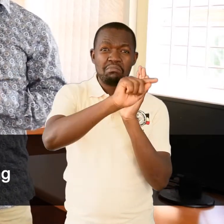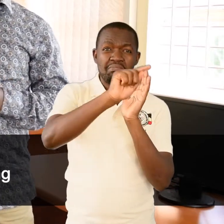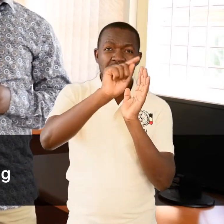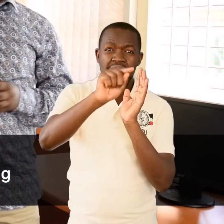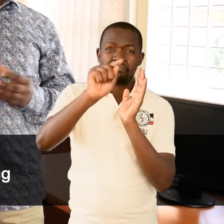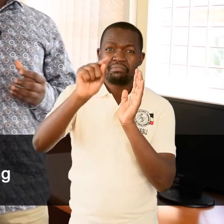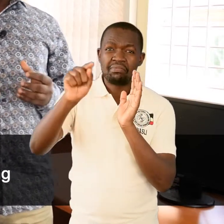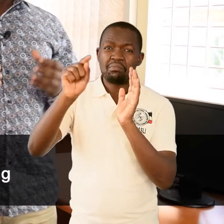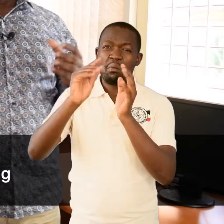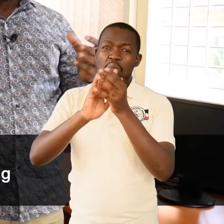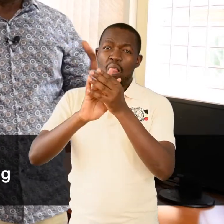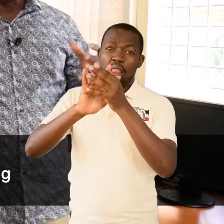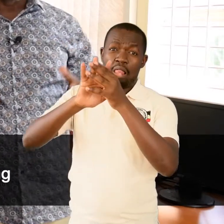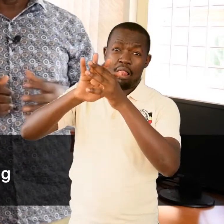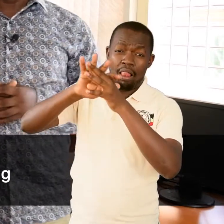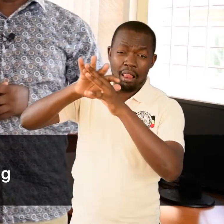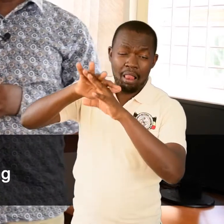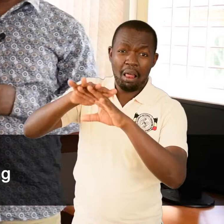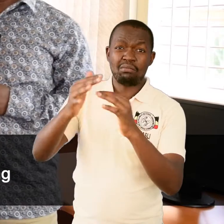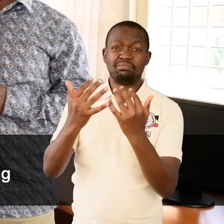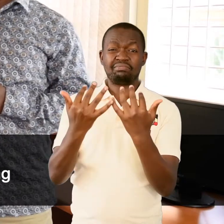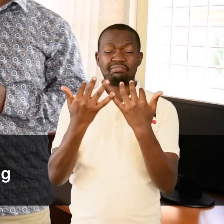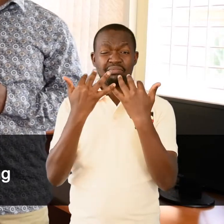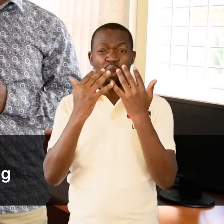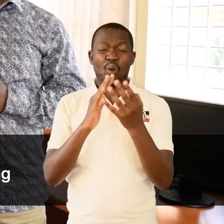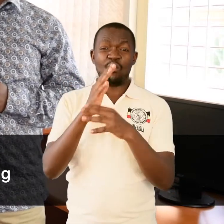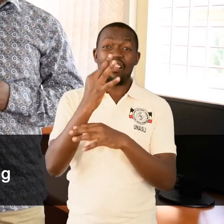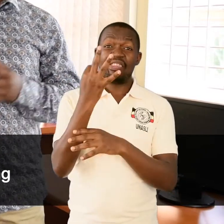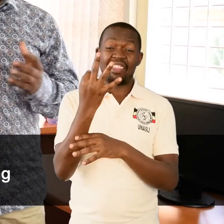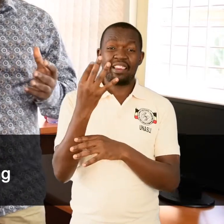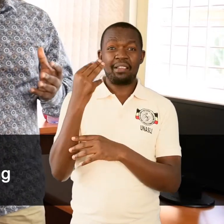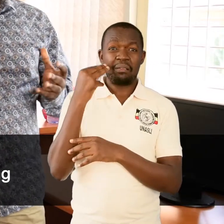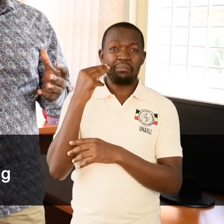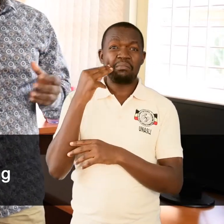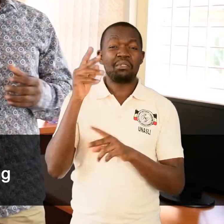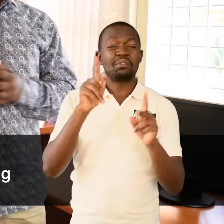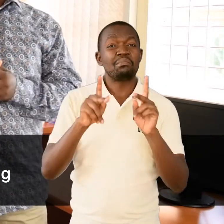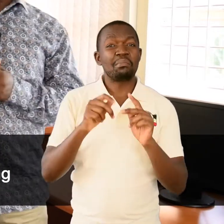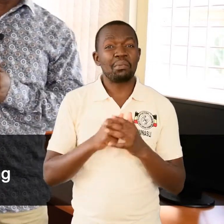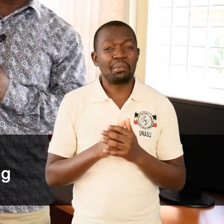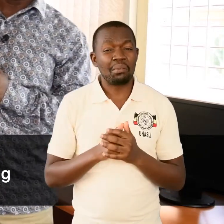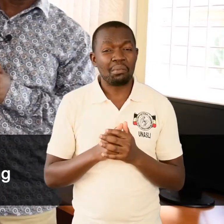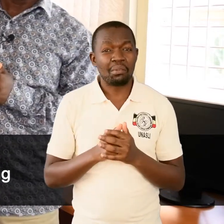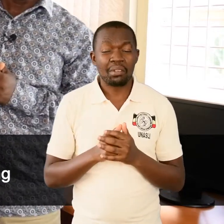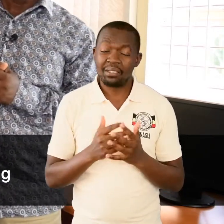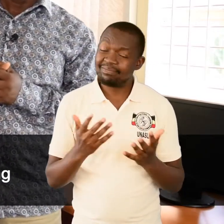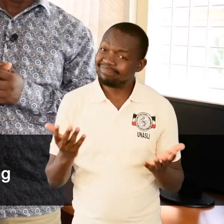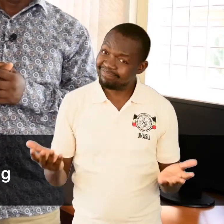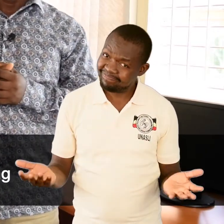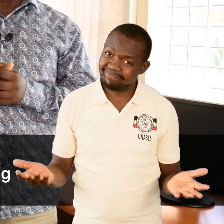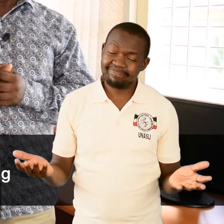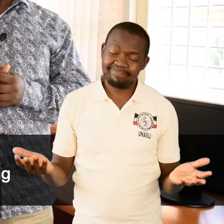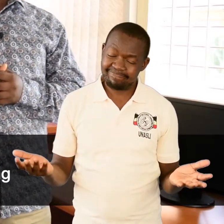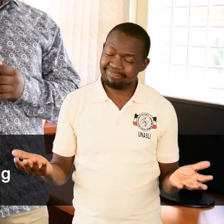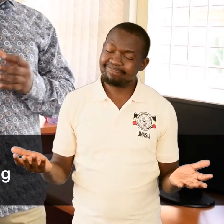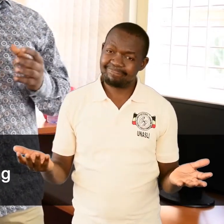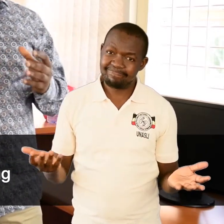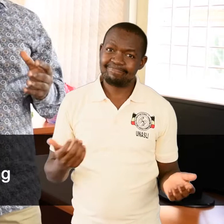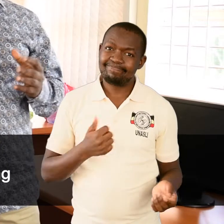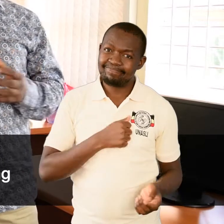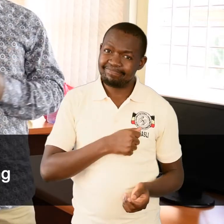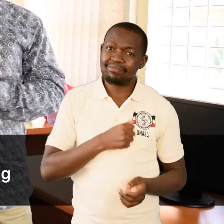infecting over 3 million people, and unfortunately,